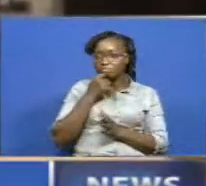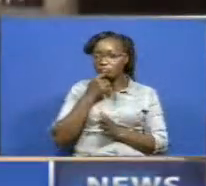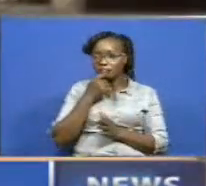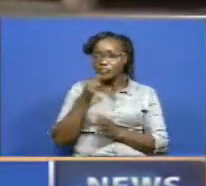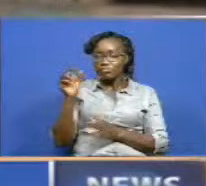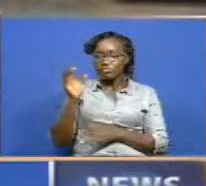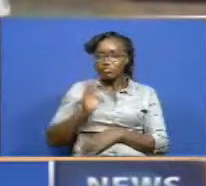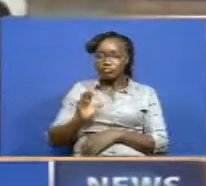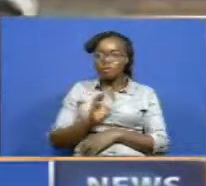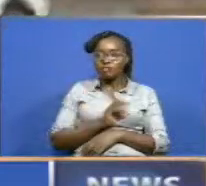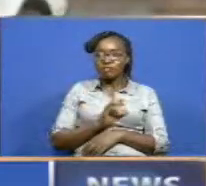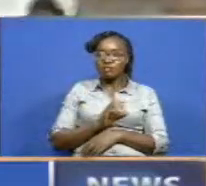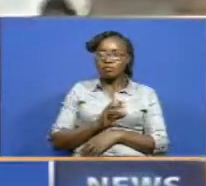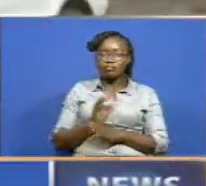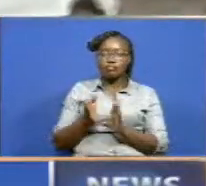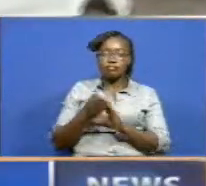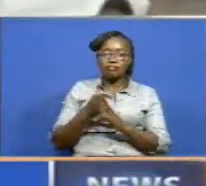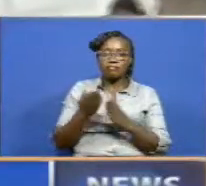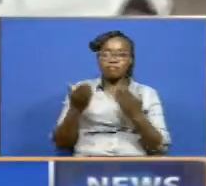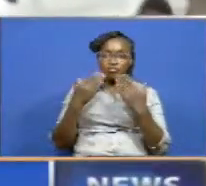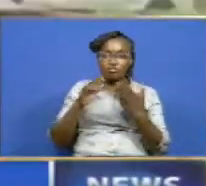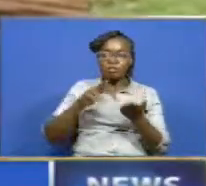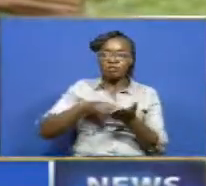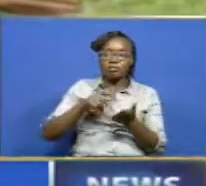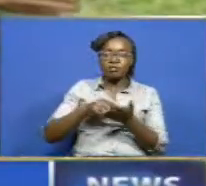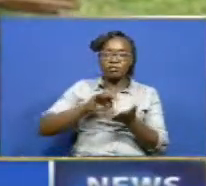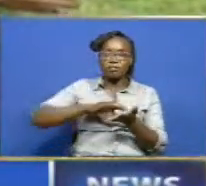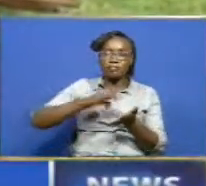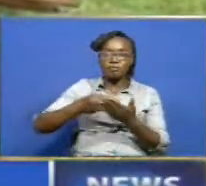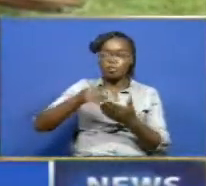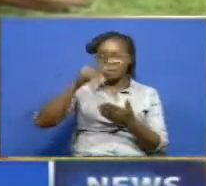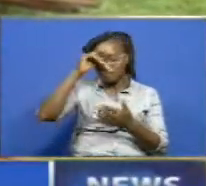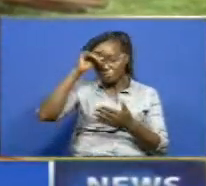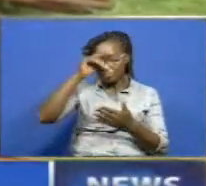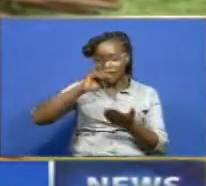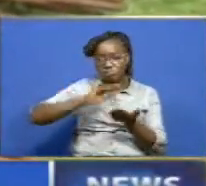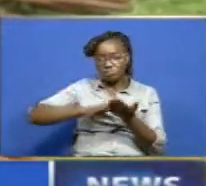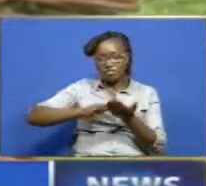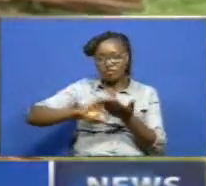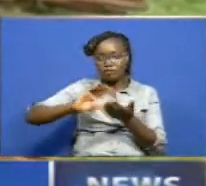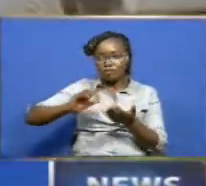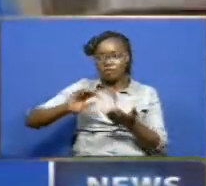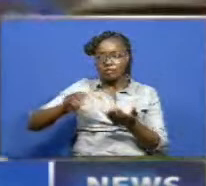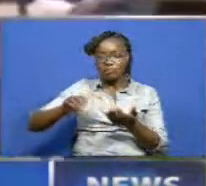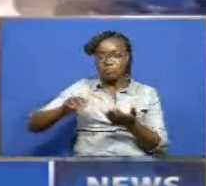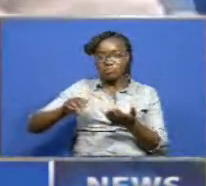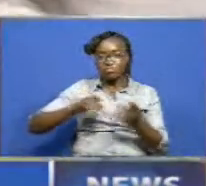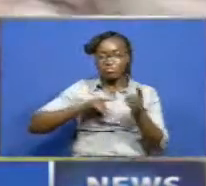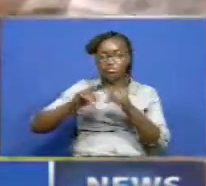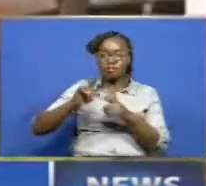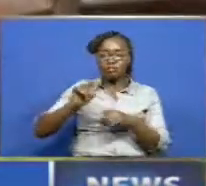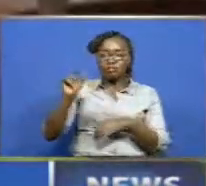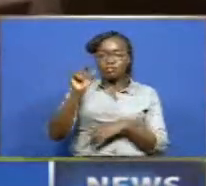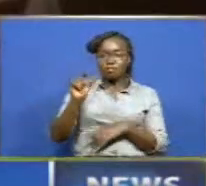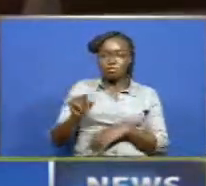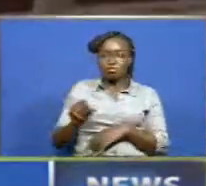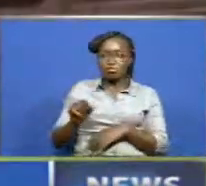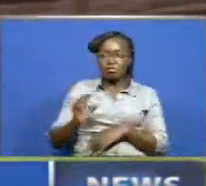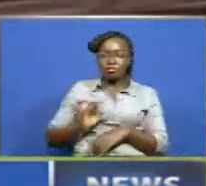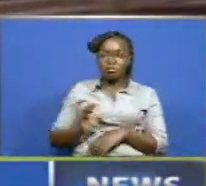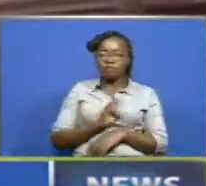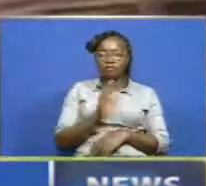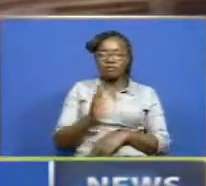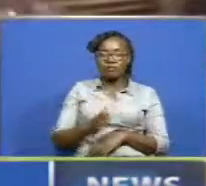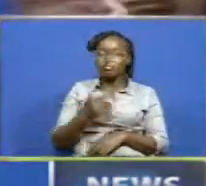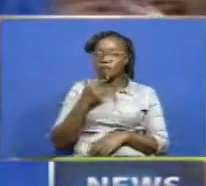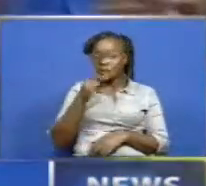Mutindika wants speedy completion of projects that had been funded by the government and Migori County. During tour of the region, the commissioner